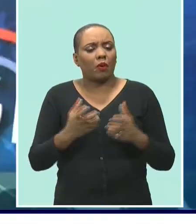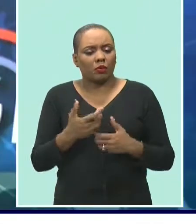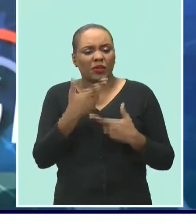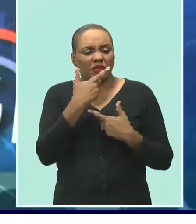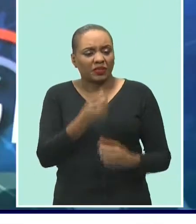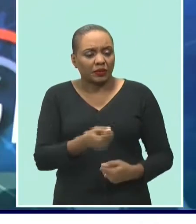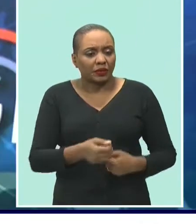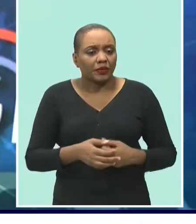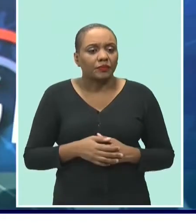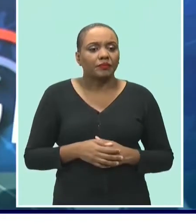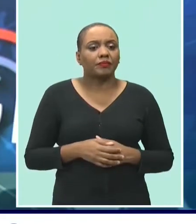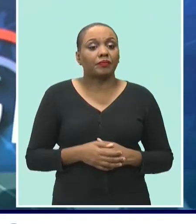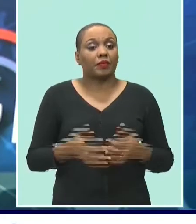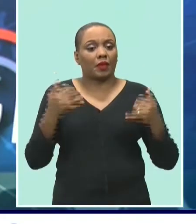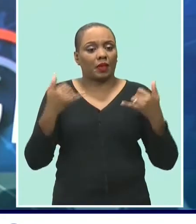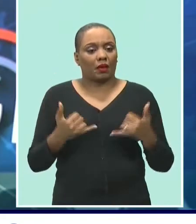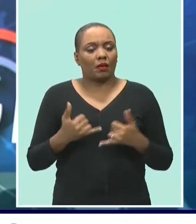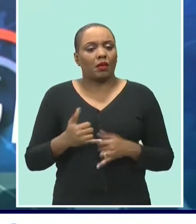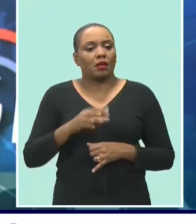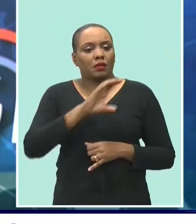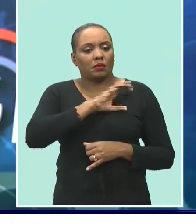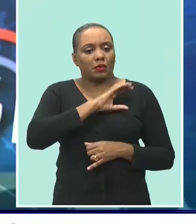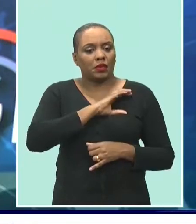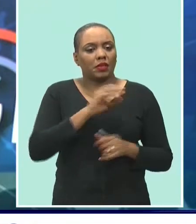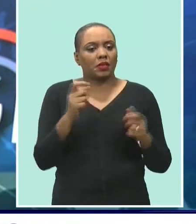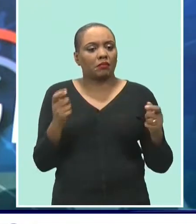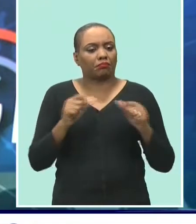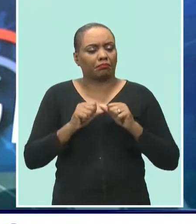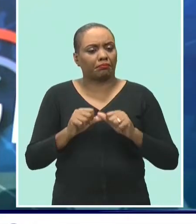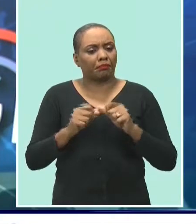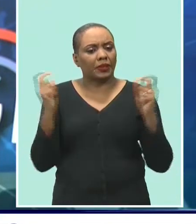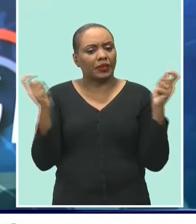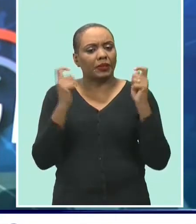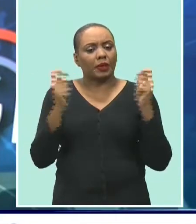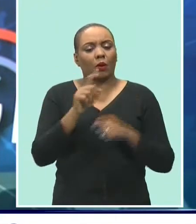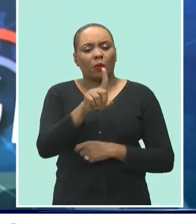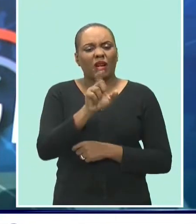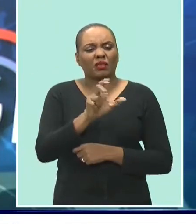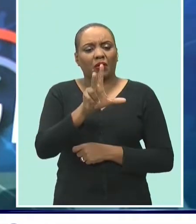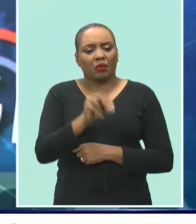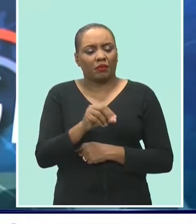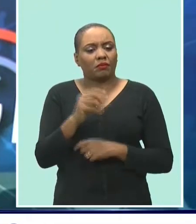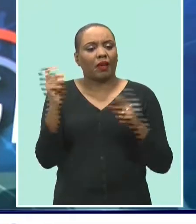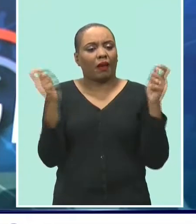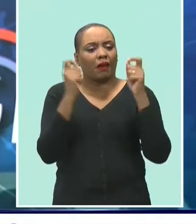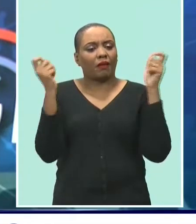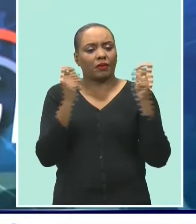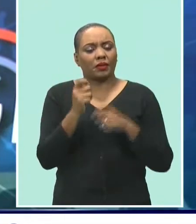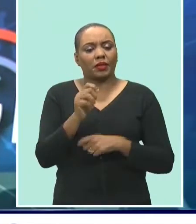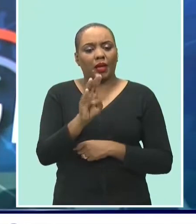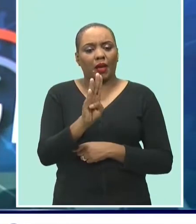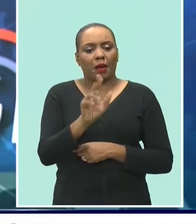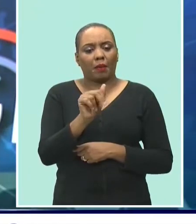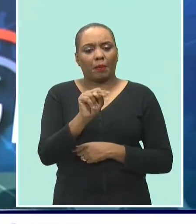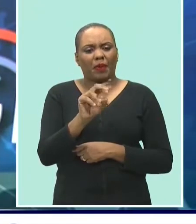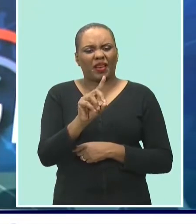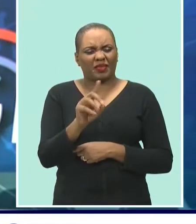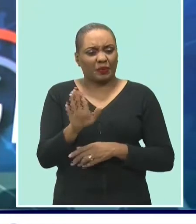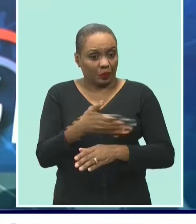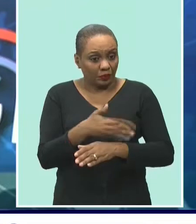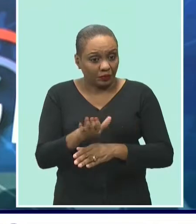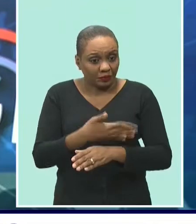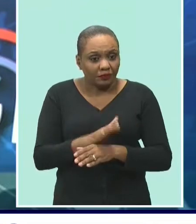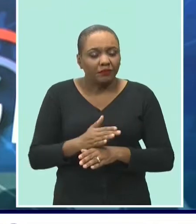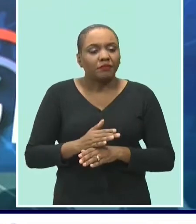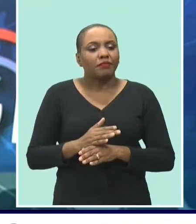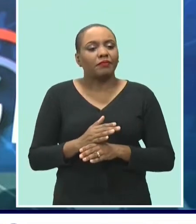News. Thanks, Sharika. As the Royal Barbados Police Force Band continues to celebrate its 130th anniversary,